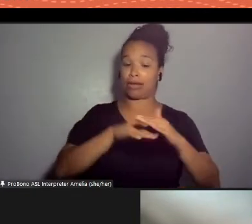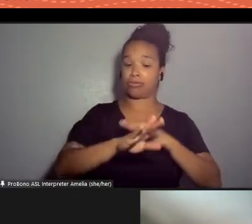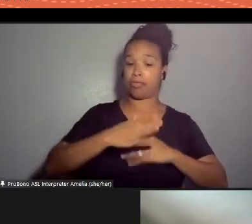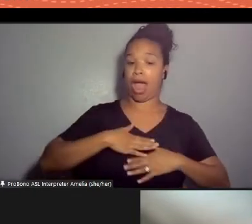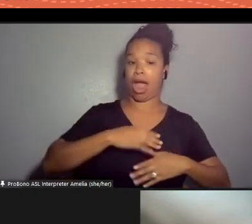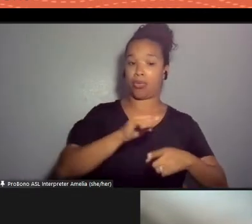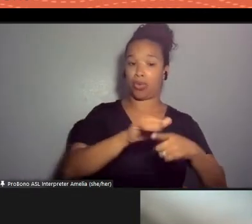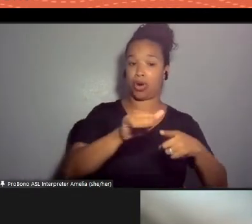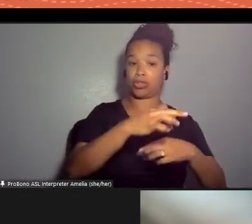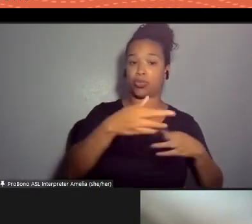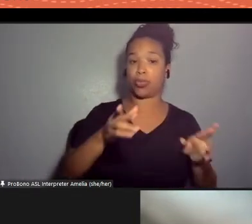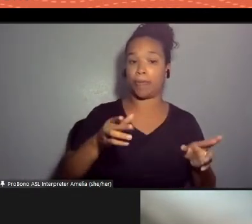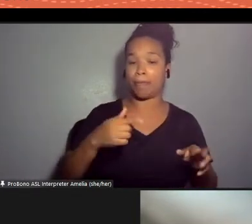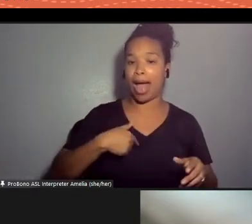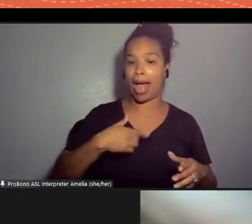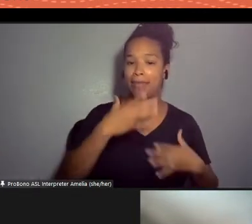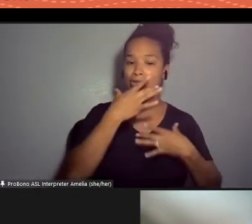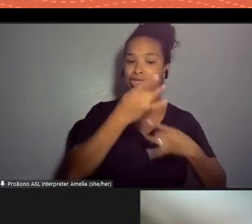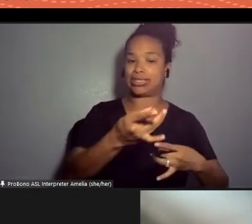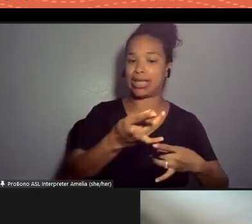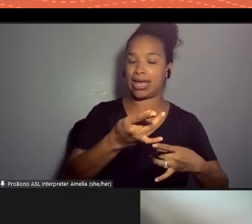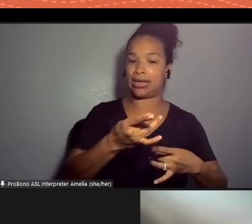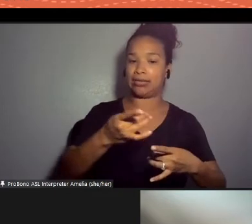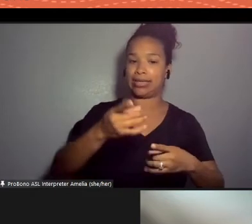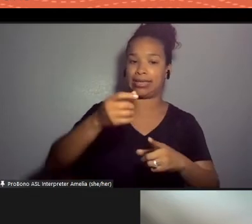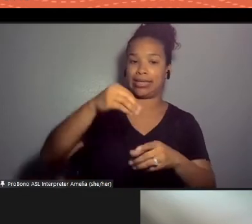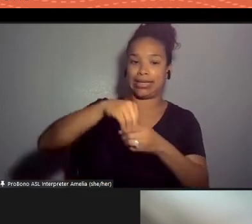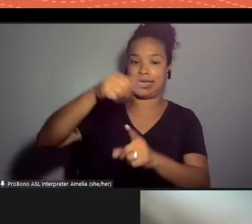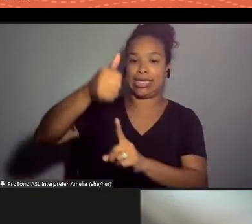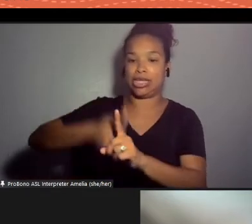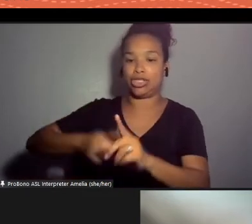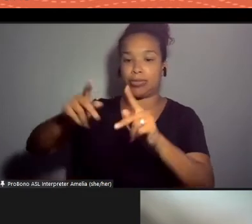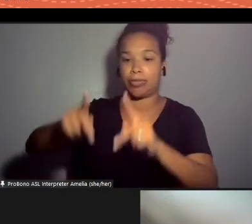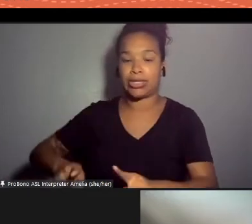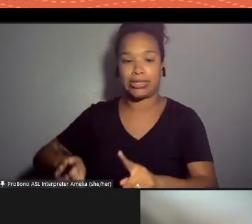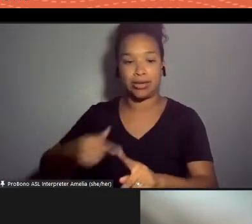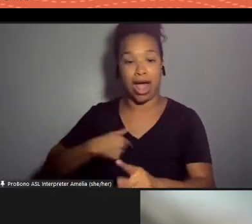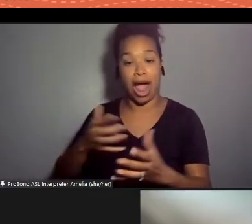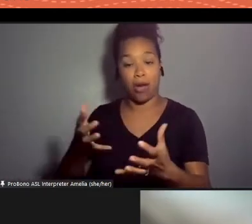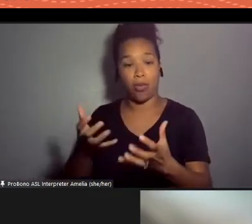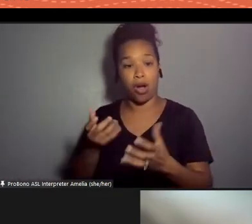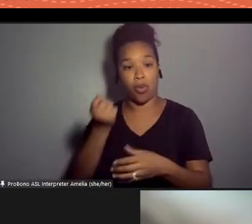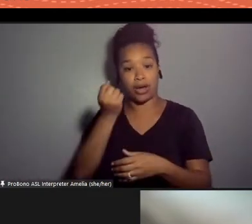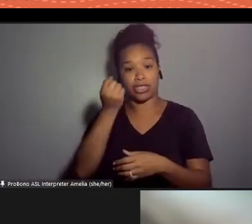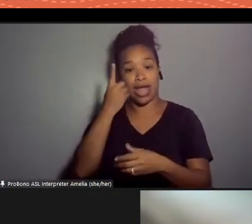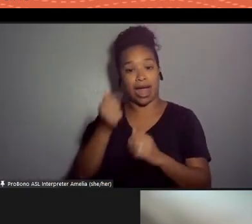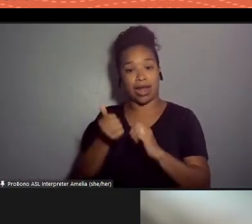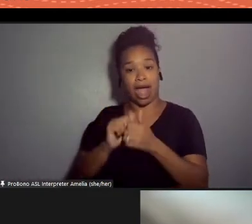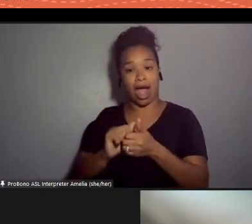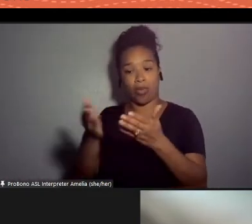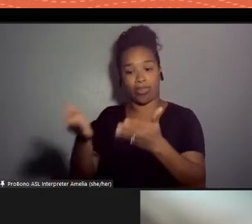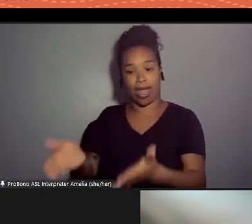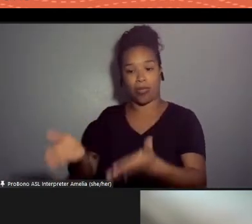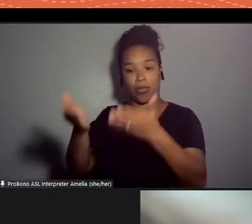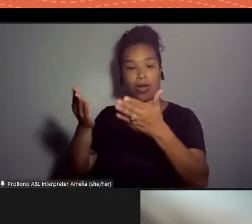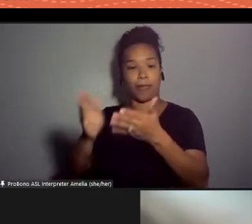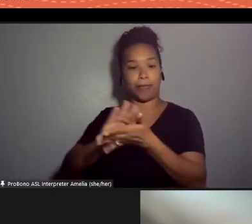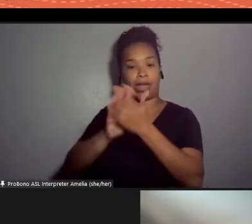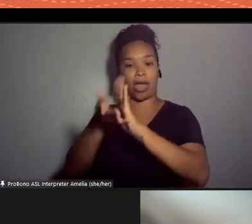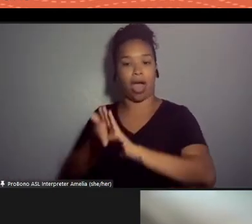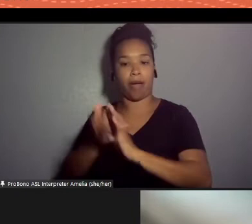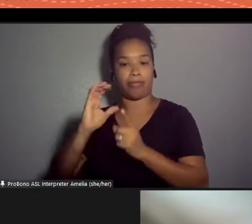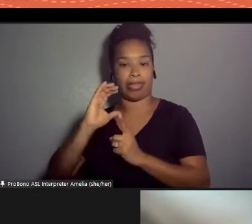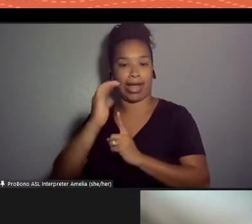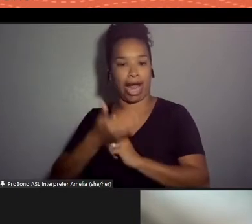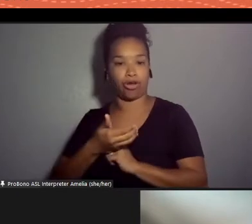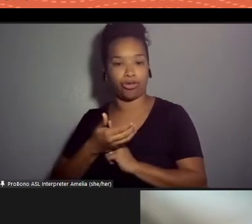as people. I want to know how they are going to wear the character. I want to